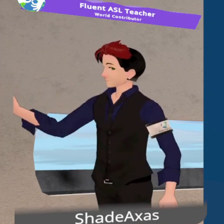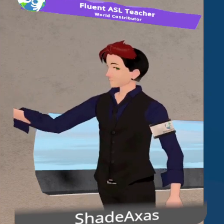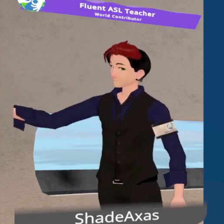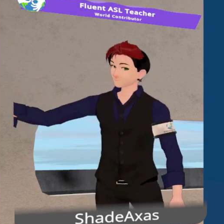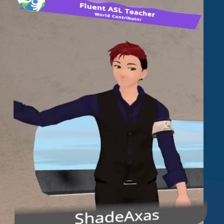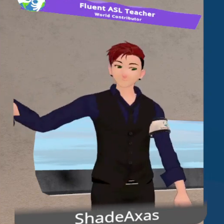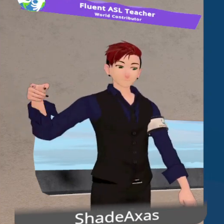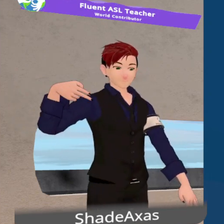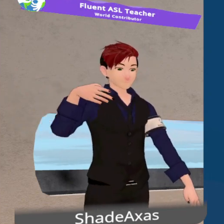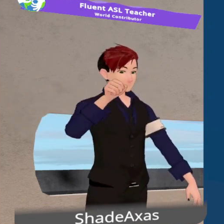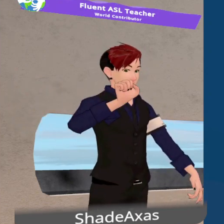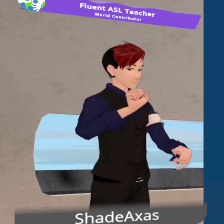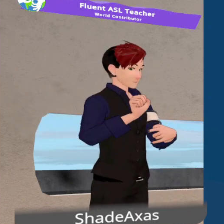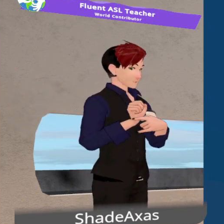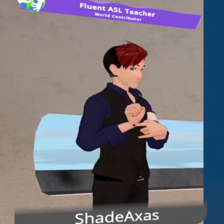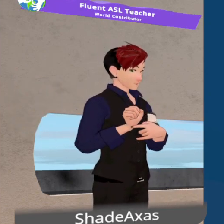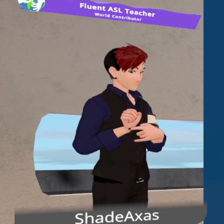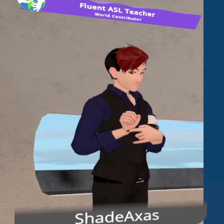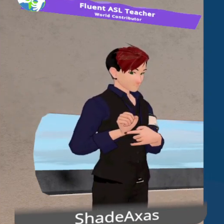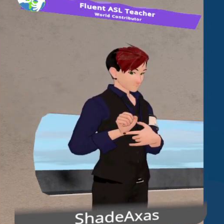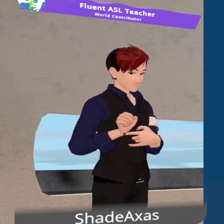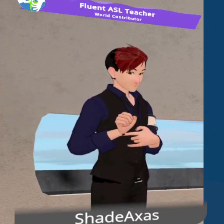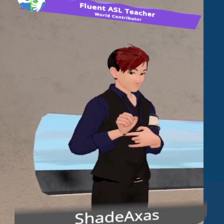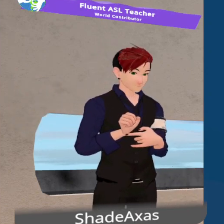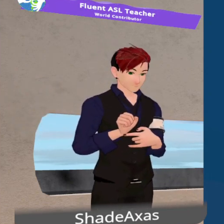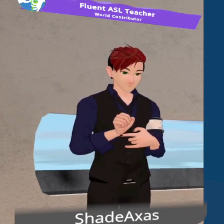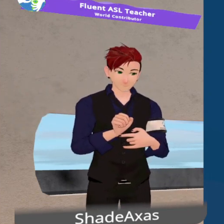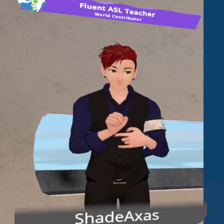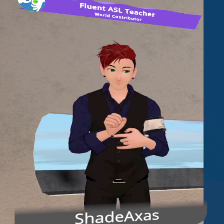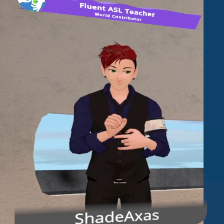road, you're in PSE.